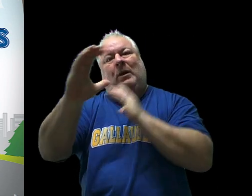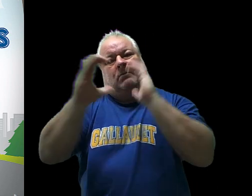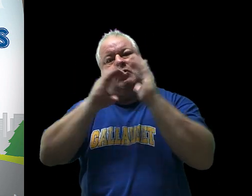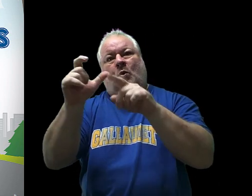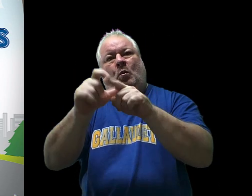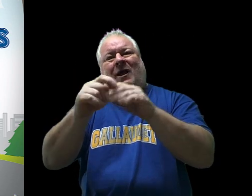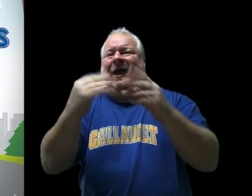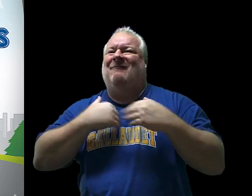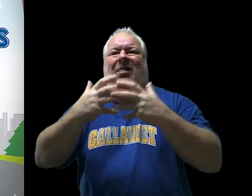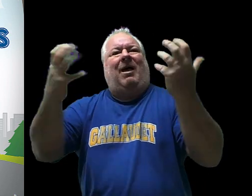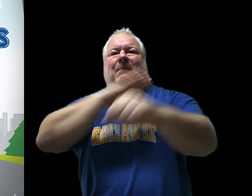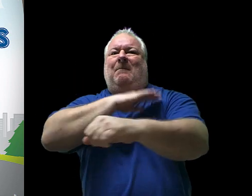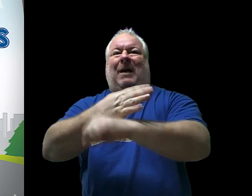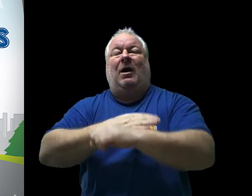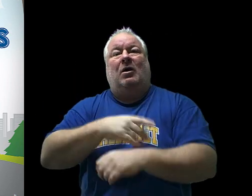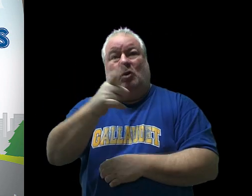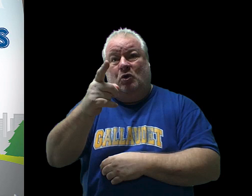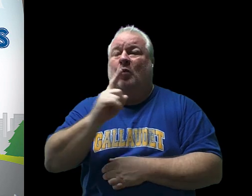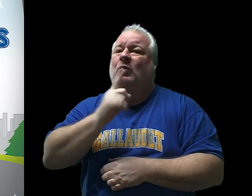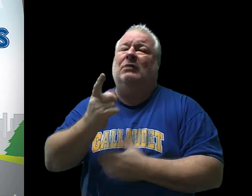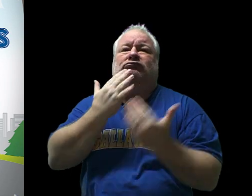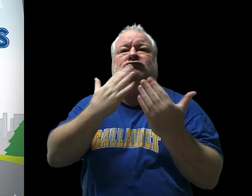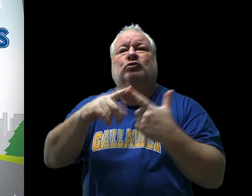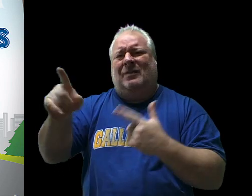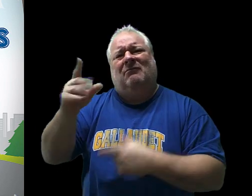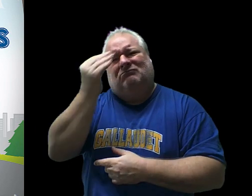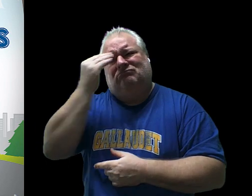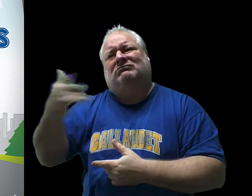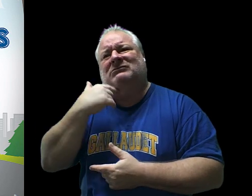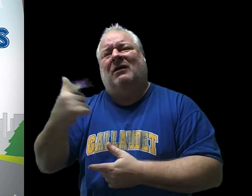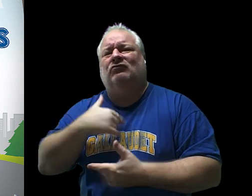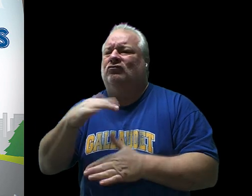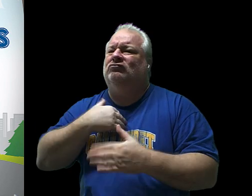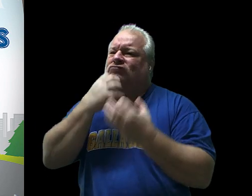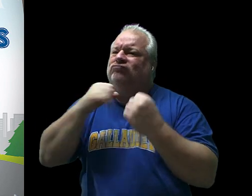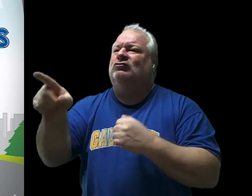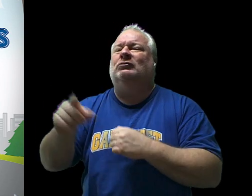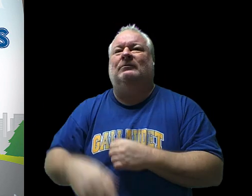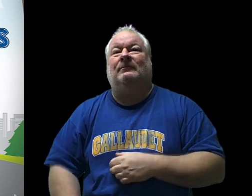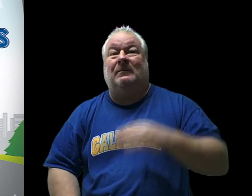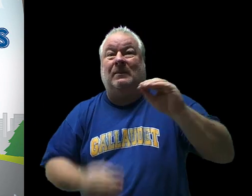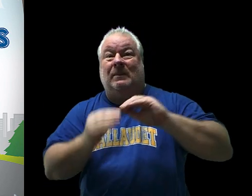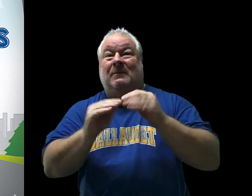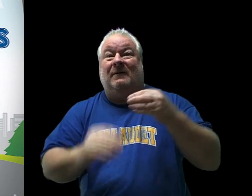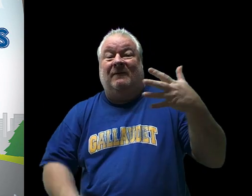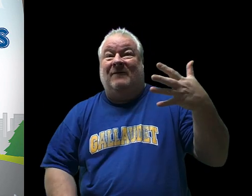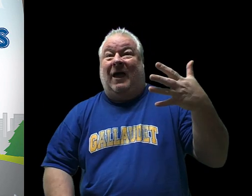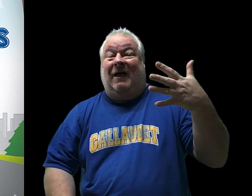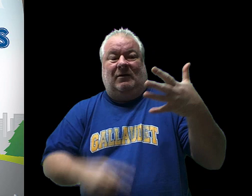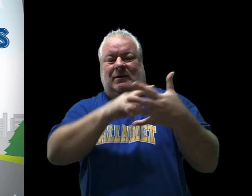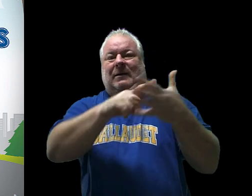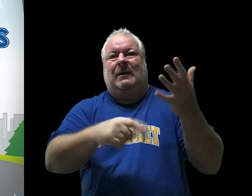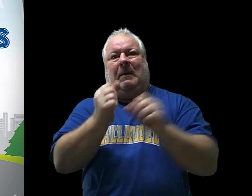powerful. If you appreciate someone, let them know. Number 5, bring out the best in them. The